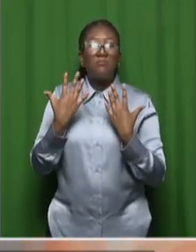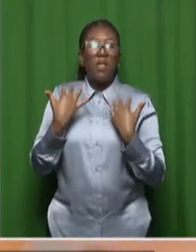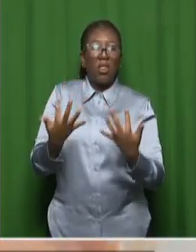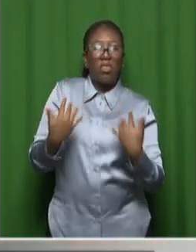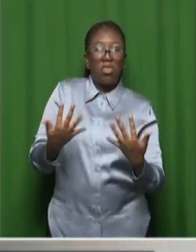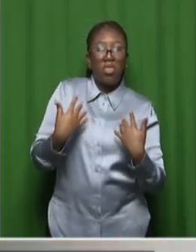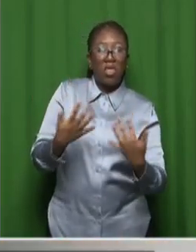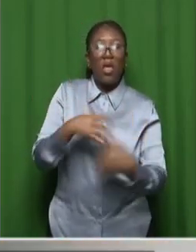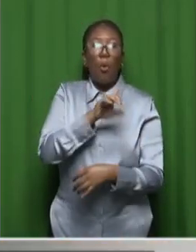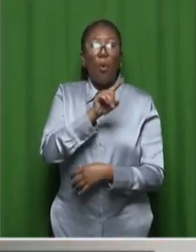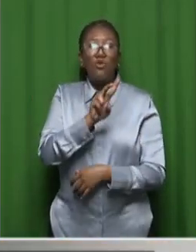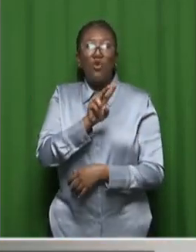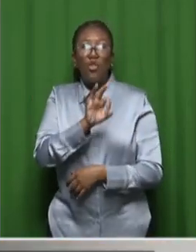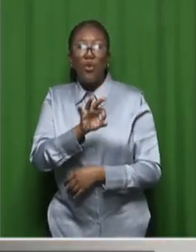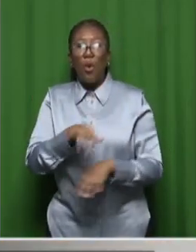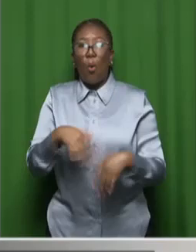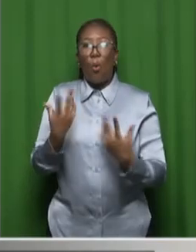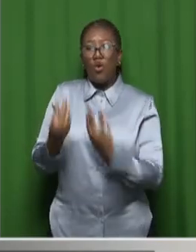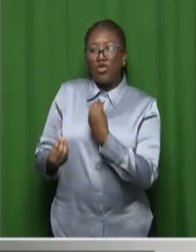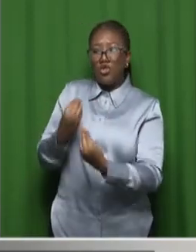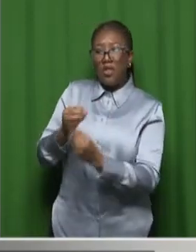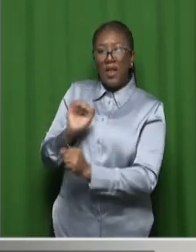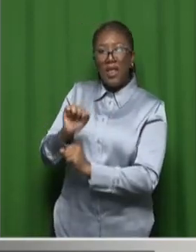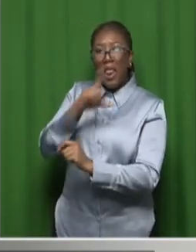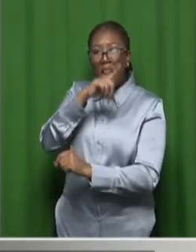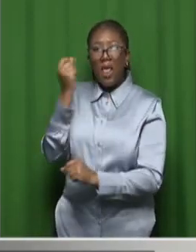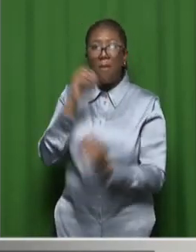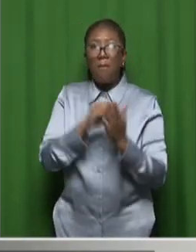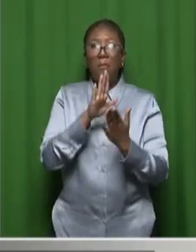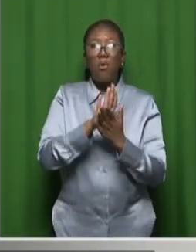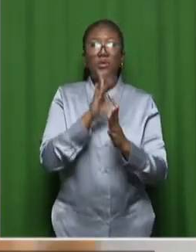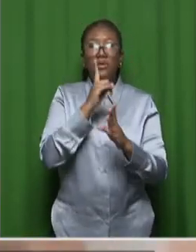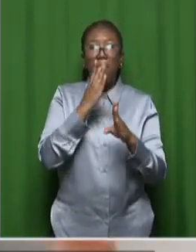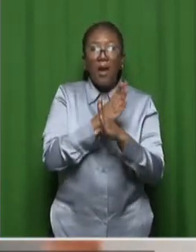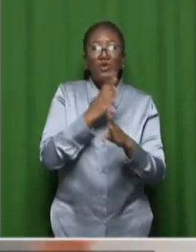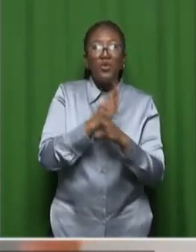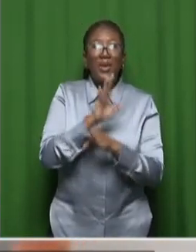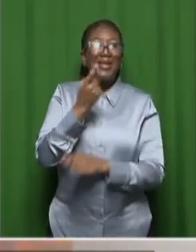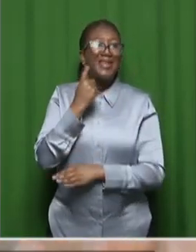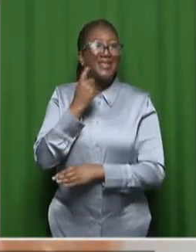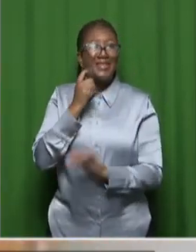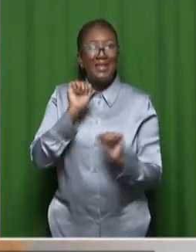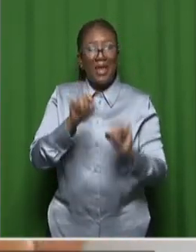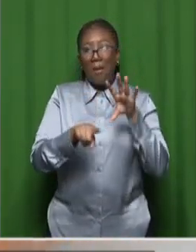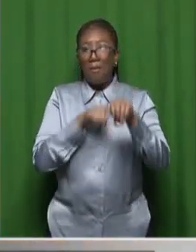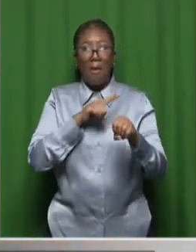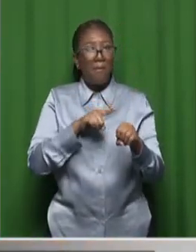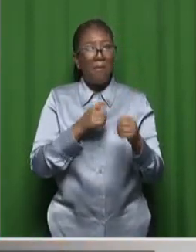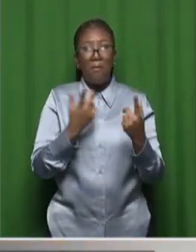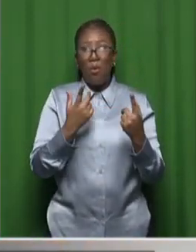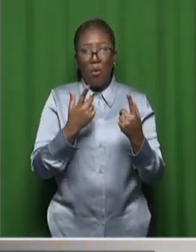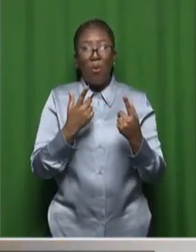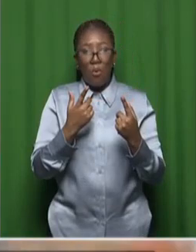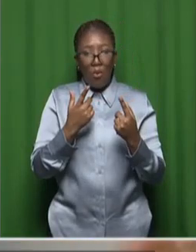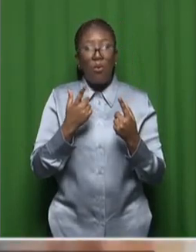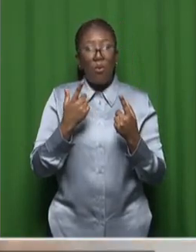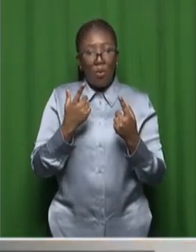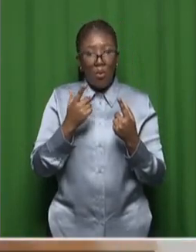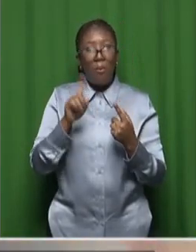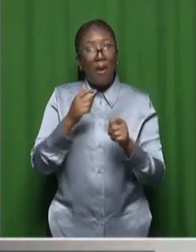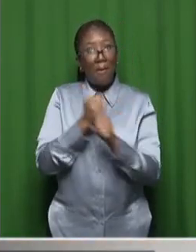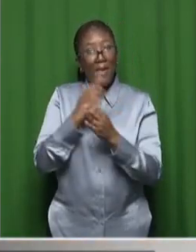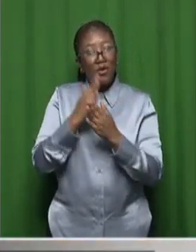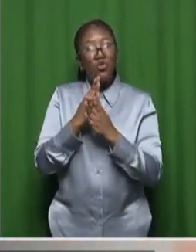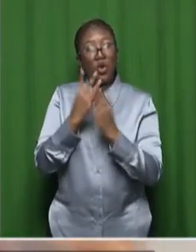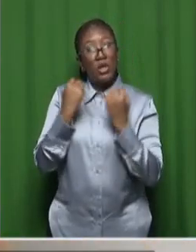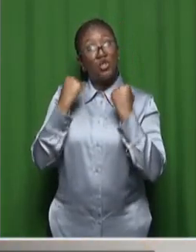their name, the children's name, whereas that's why we have what we call password managers, and to keep unique